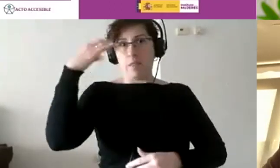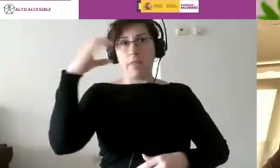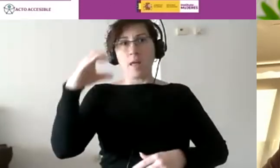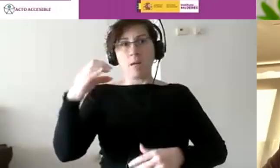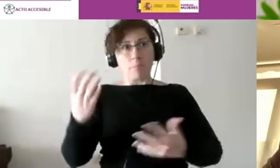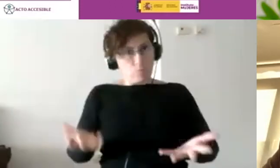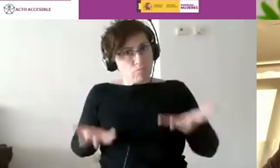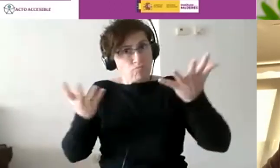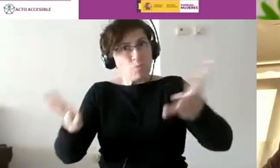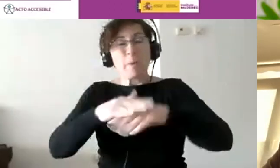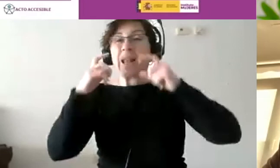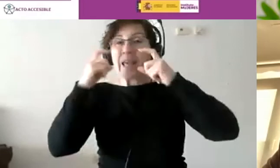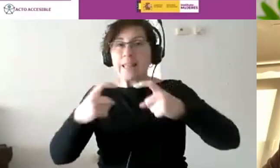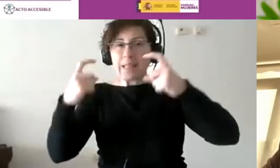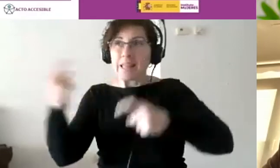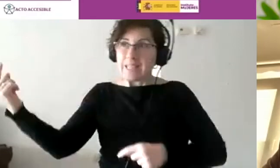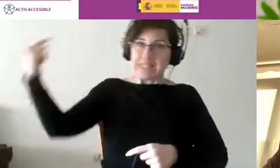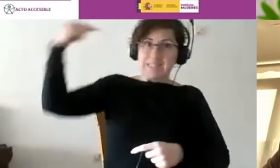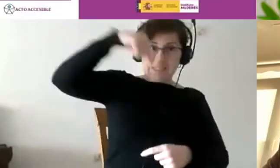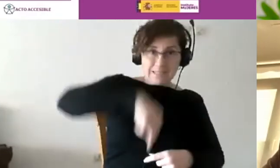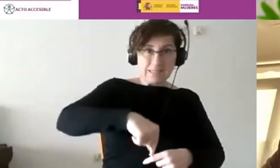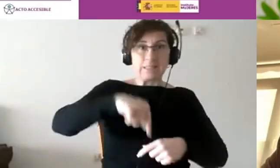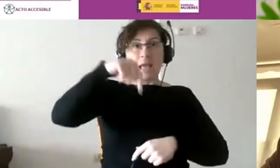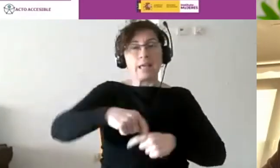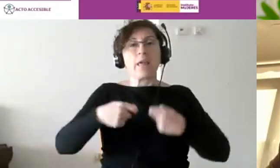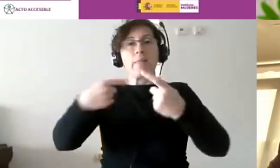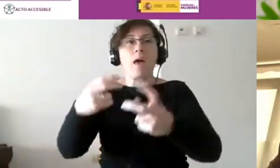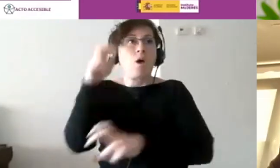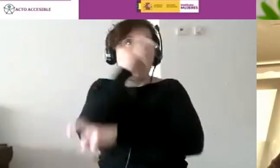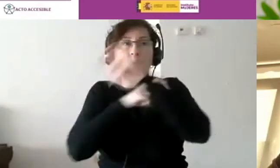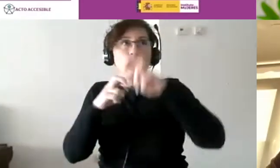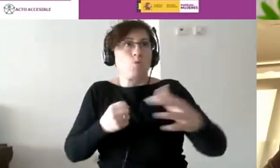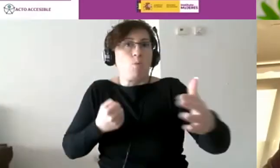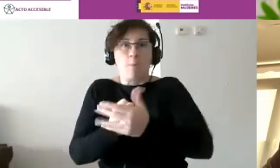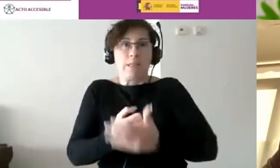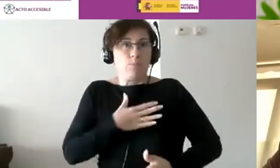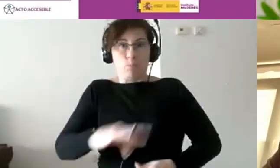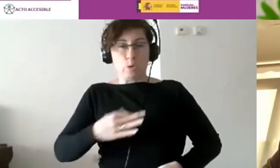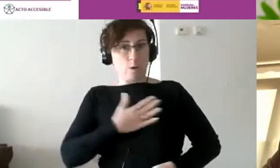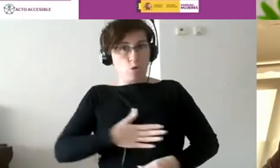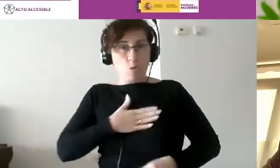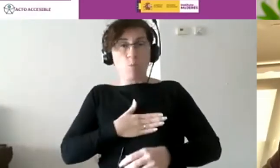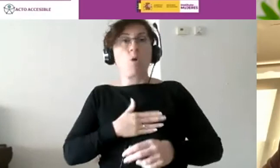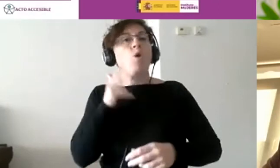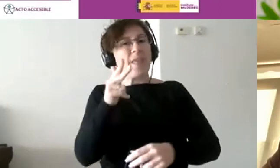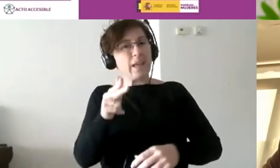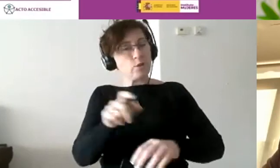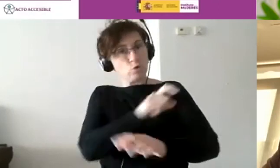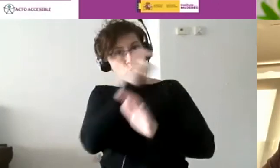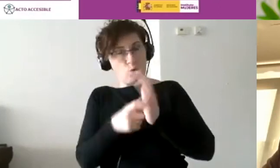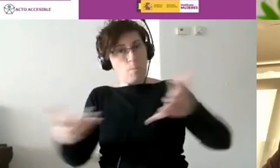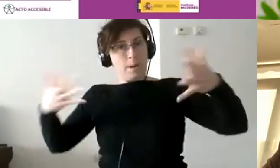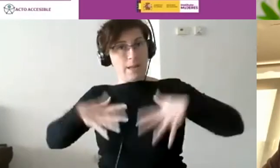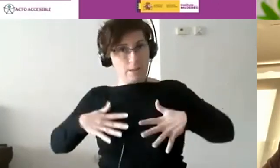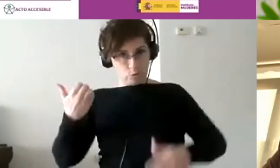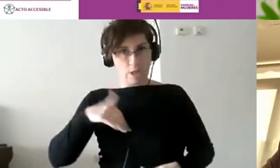other organizations in Spain that would host them and would have them with all the